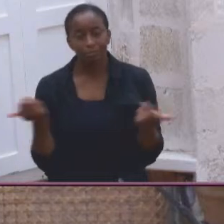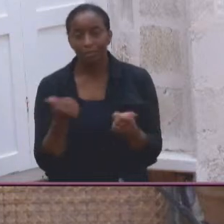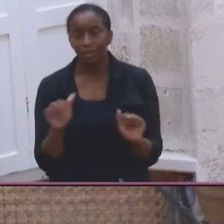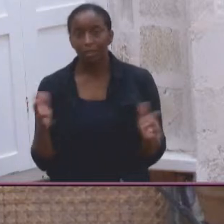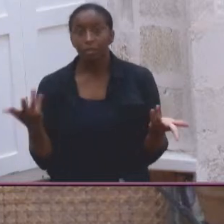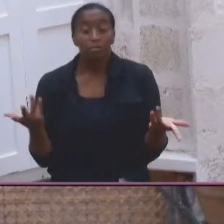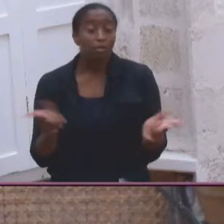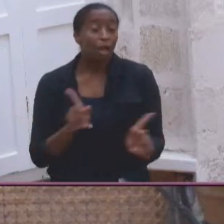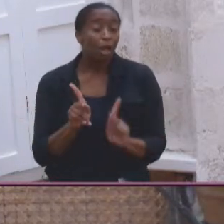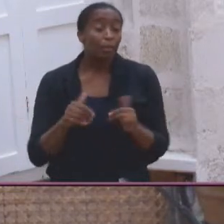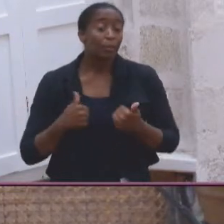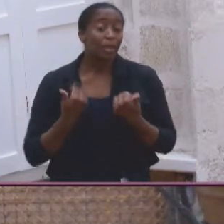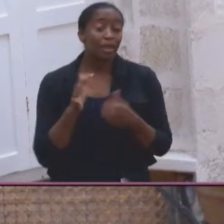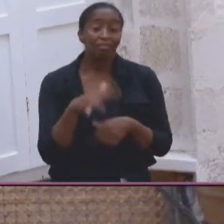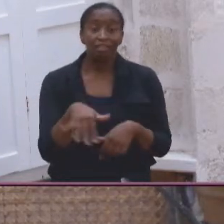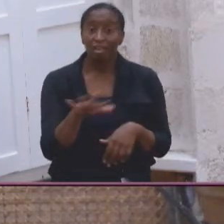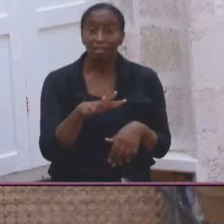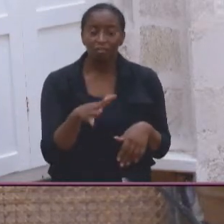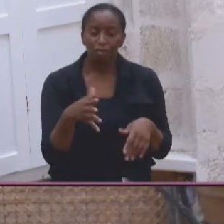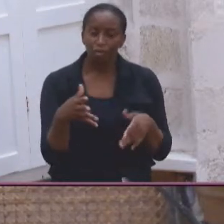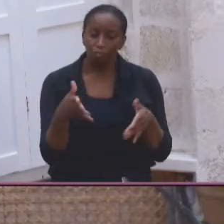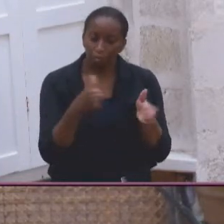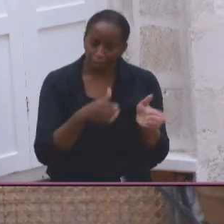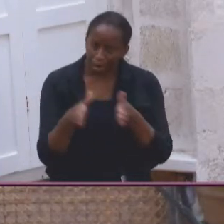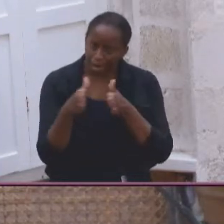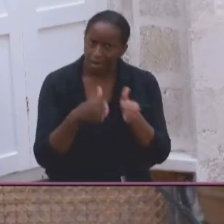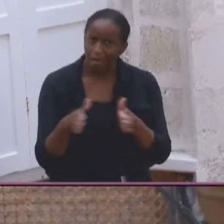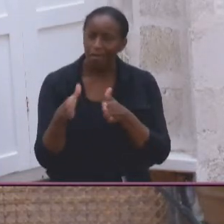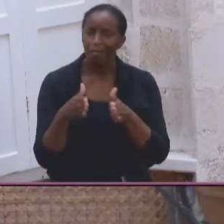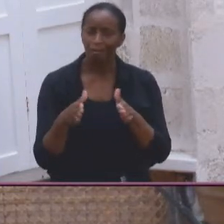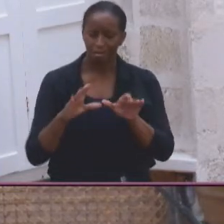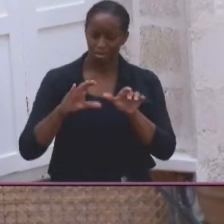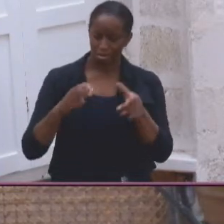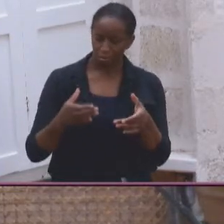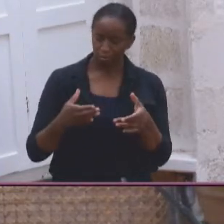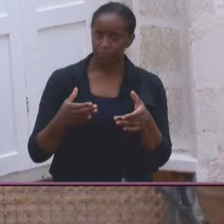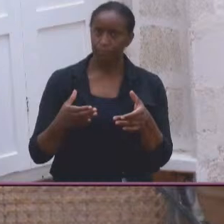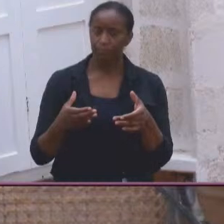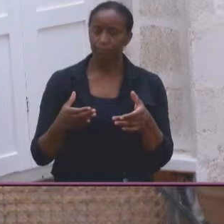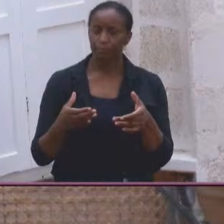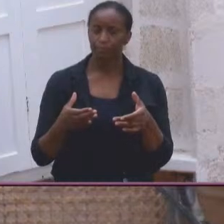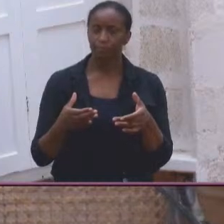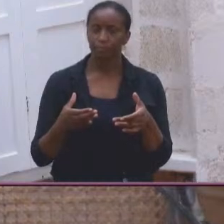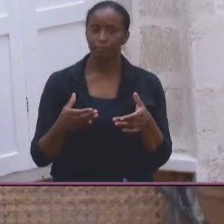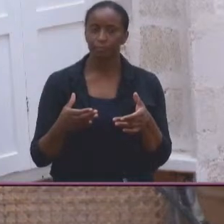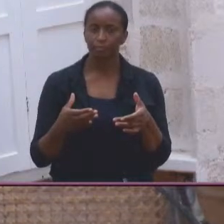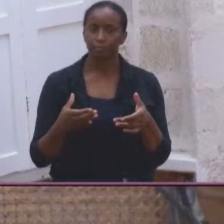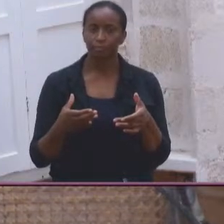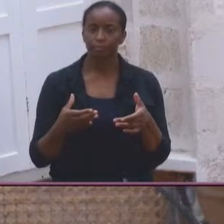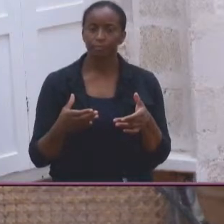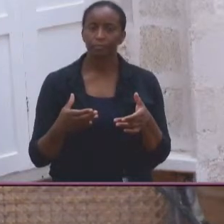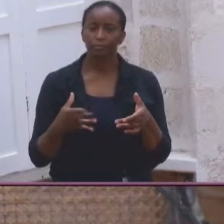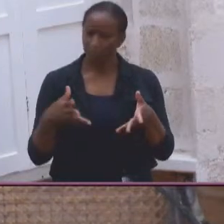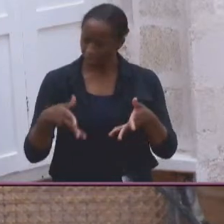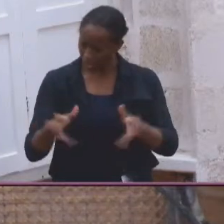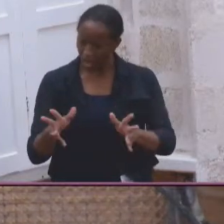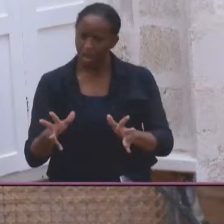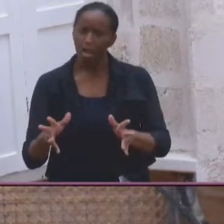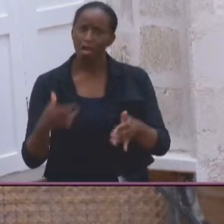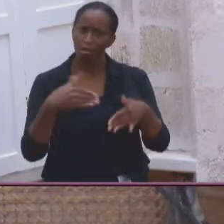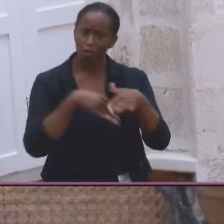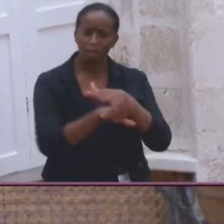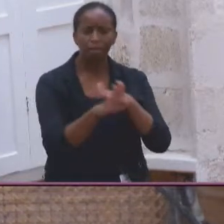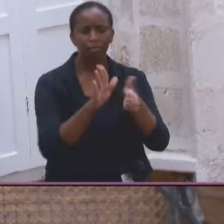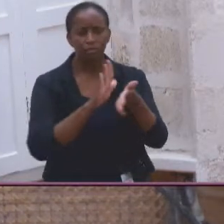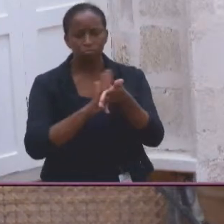residents within the constituency mobilize a team of persons and allow them to clean up